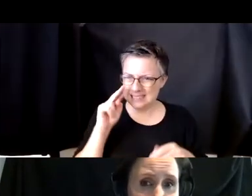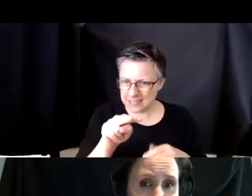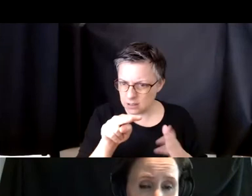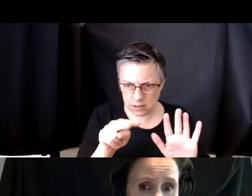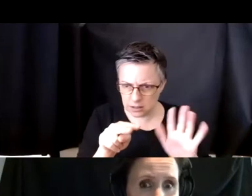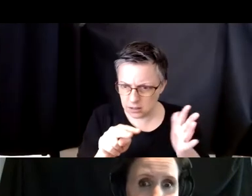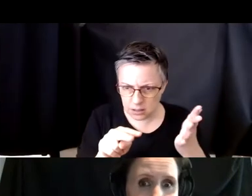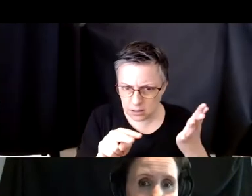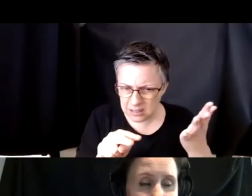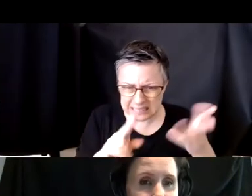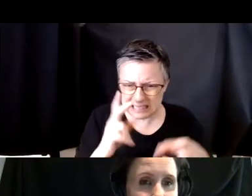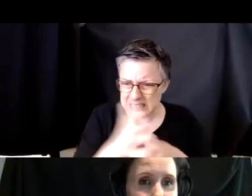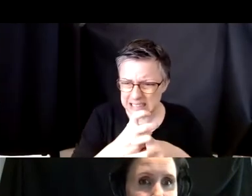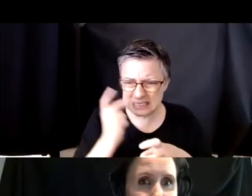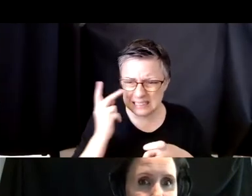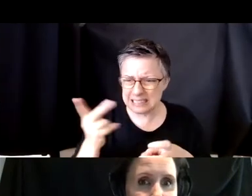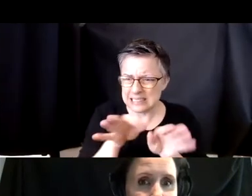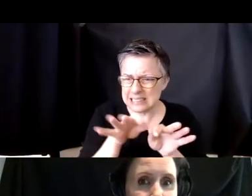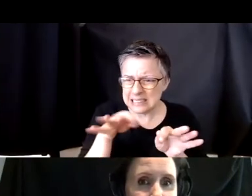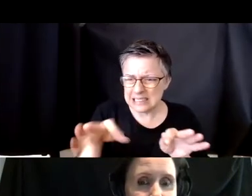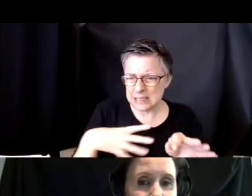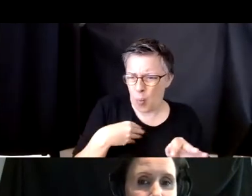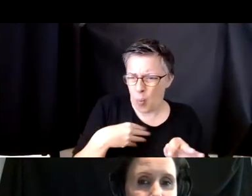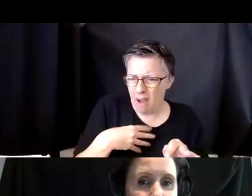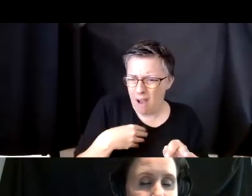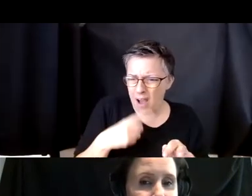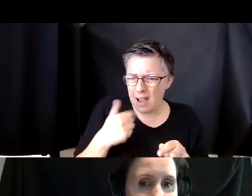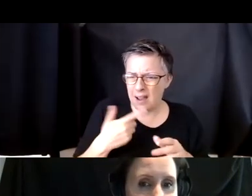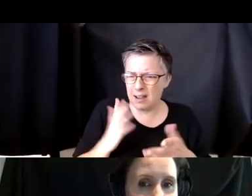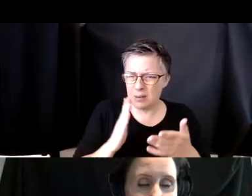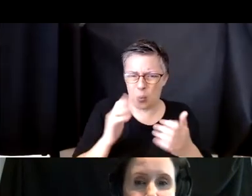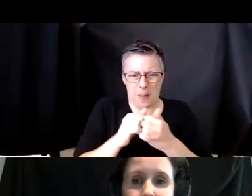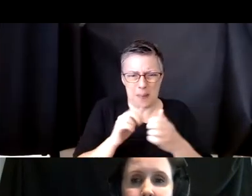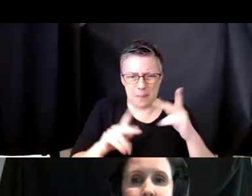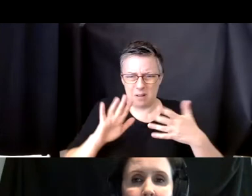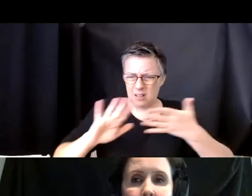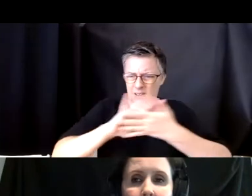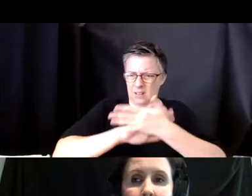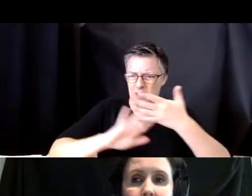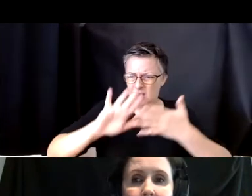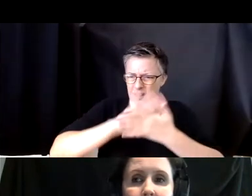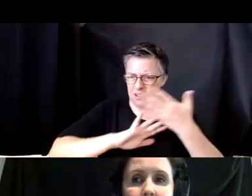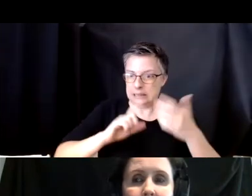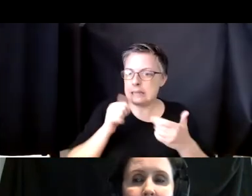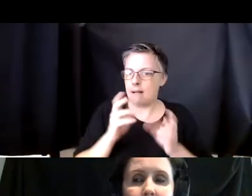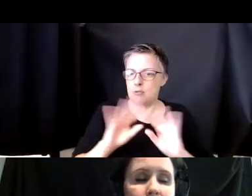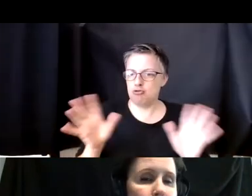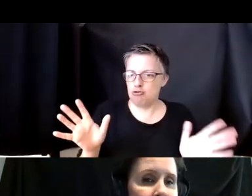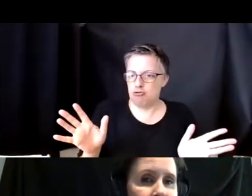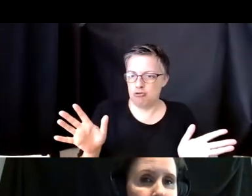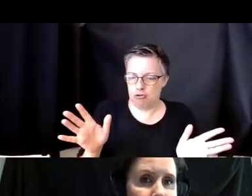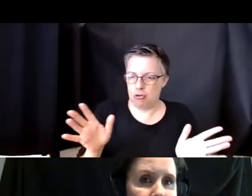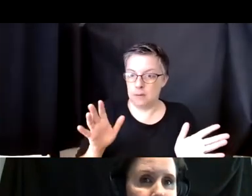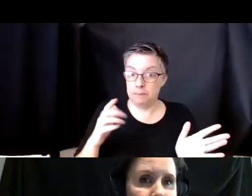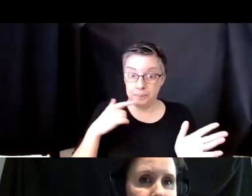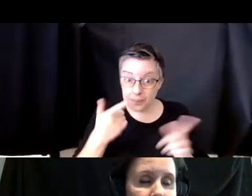it's pretty difficult to see the caption with the background of the film. And you know where this